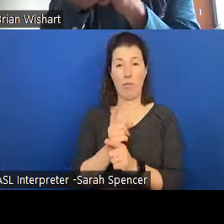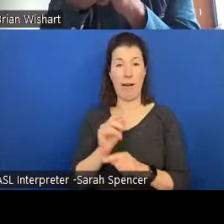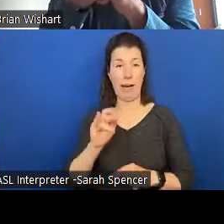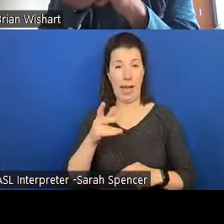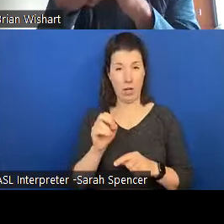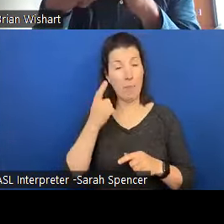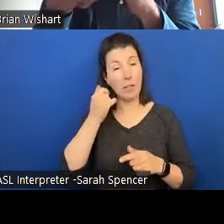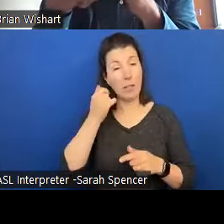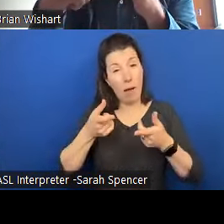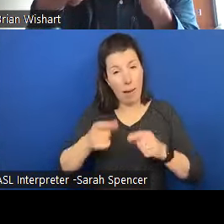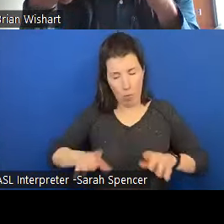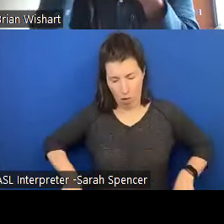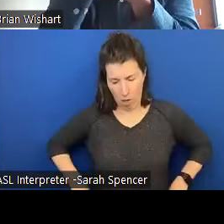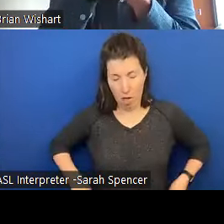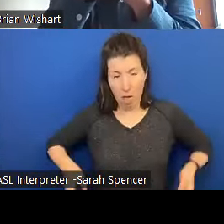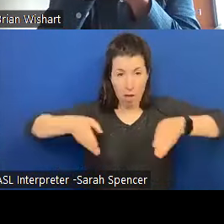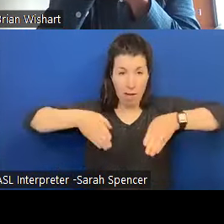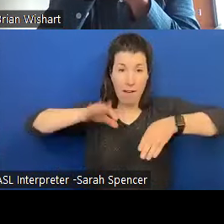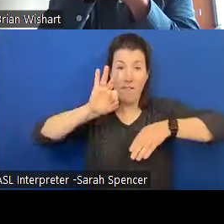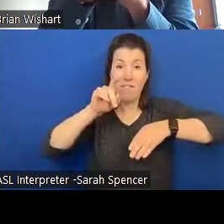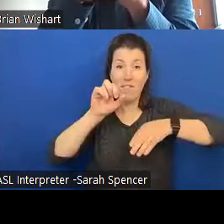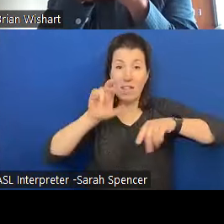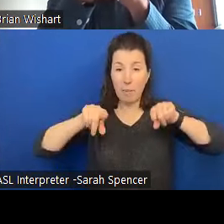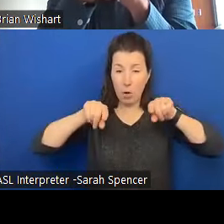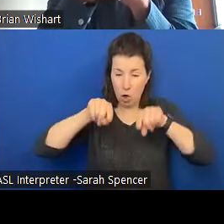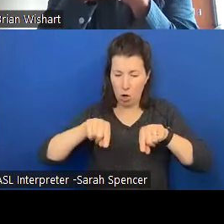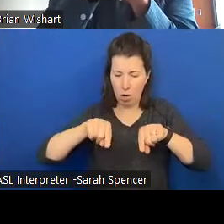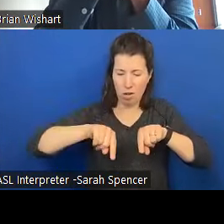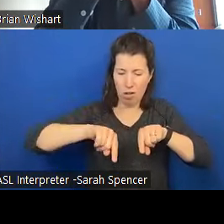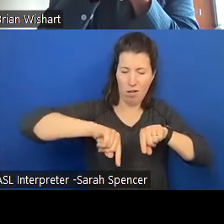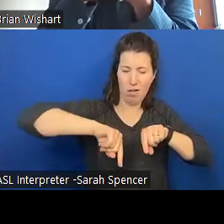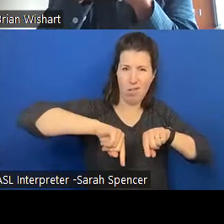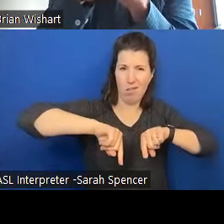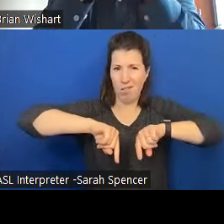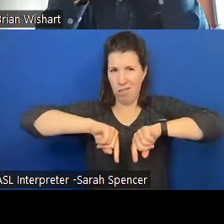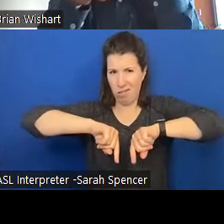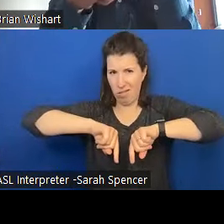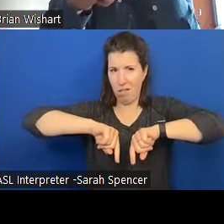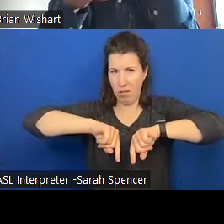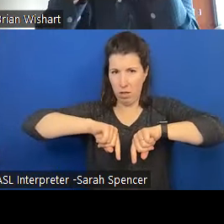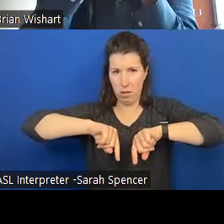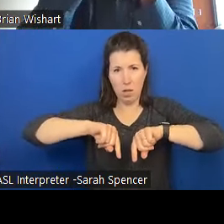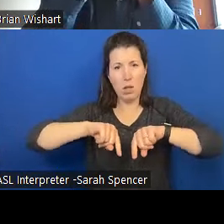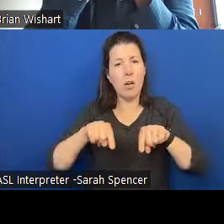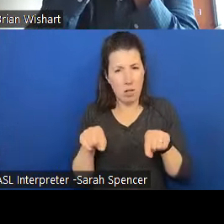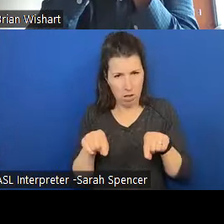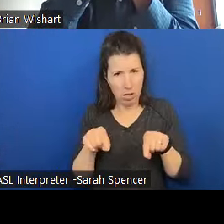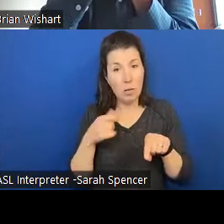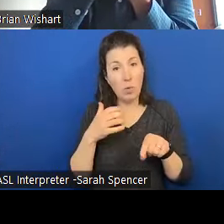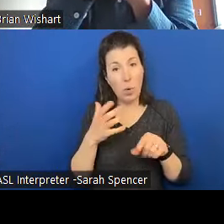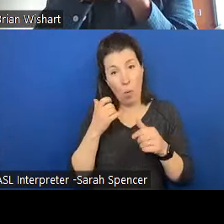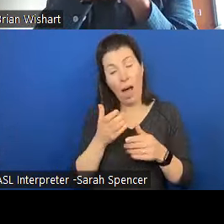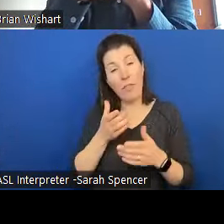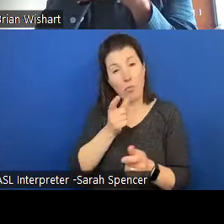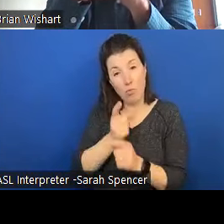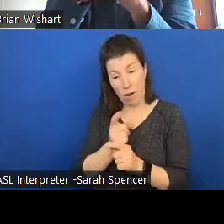the top of the femur into the pelvis. And that's what forms a nice deep hip joint and that right angle